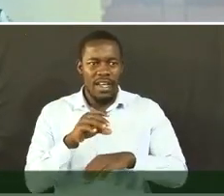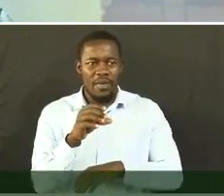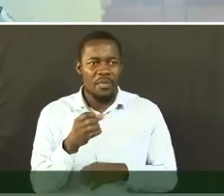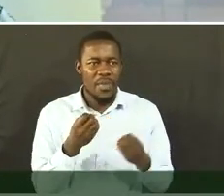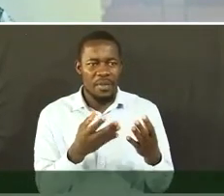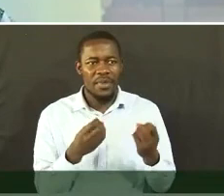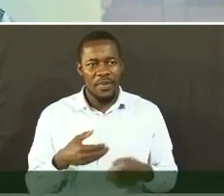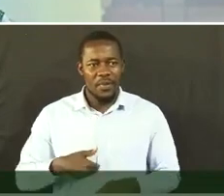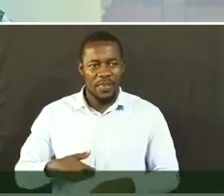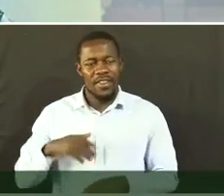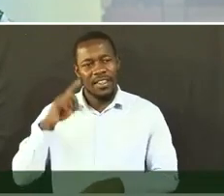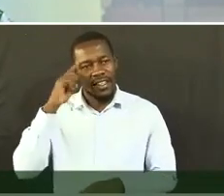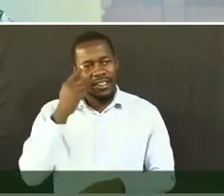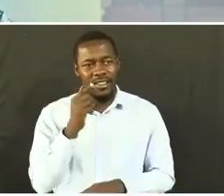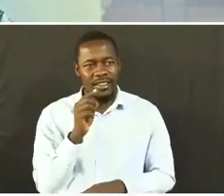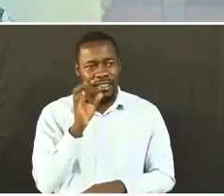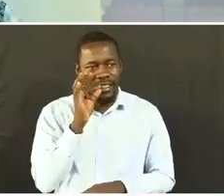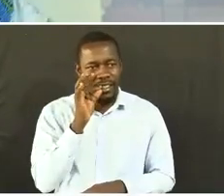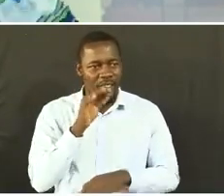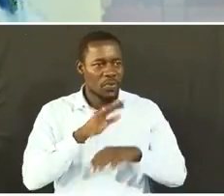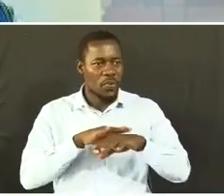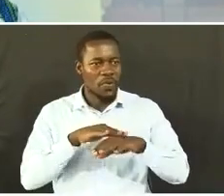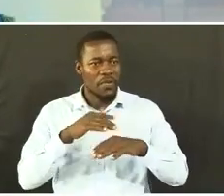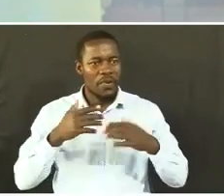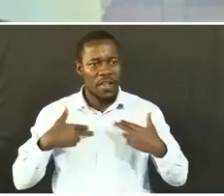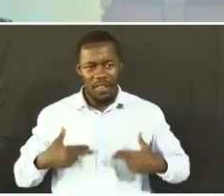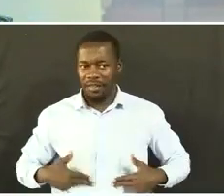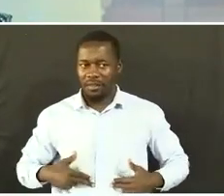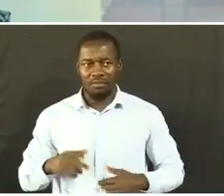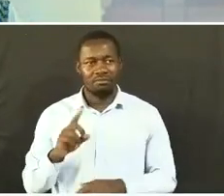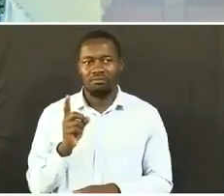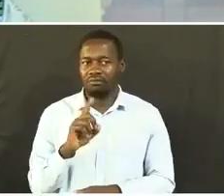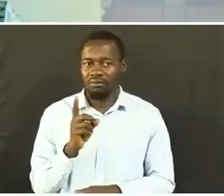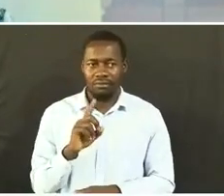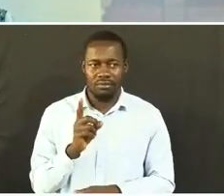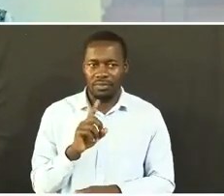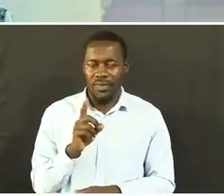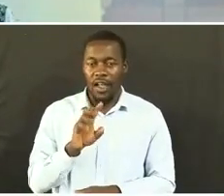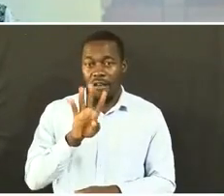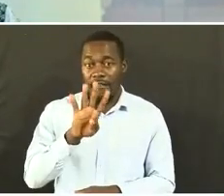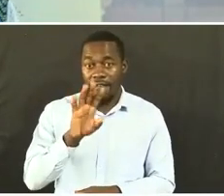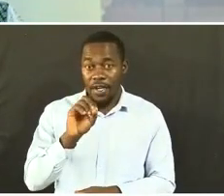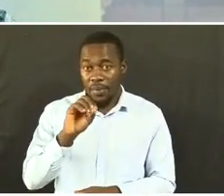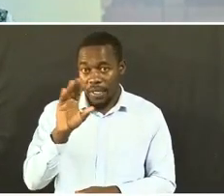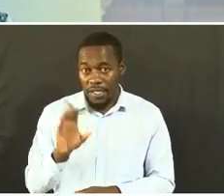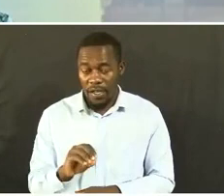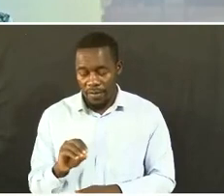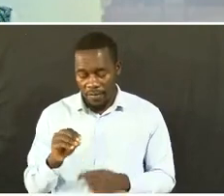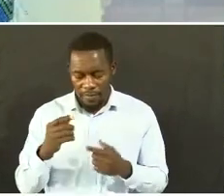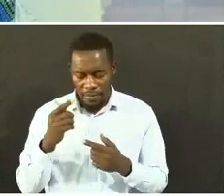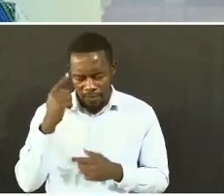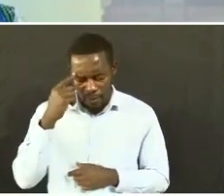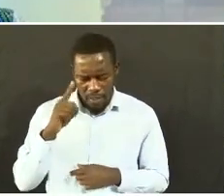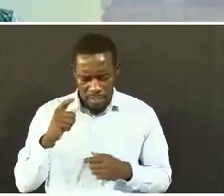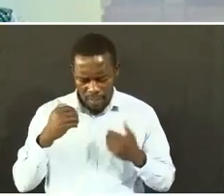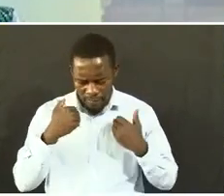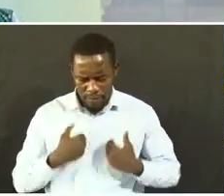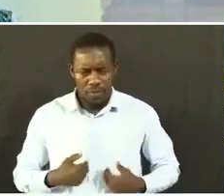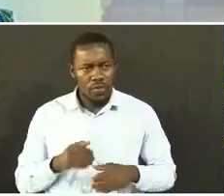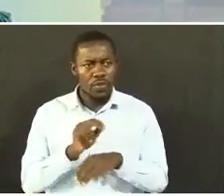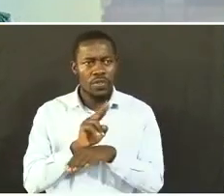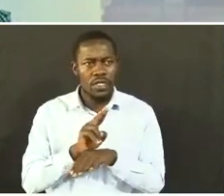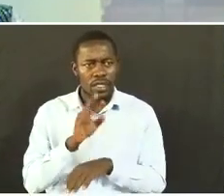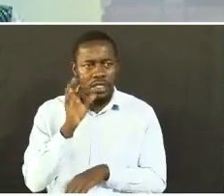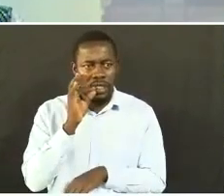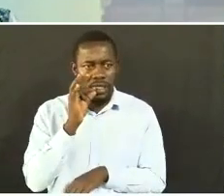perception went down by 40%. In other words, from the previous year, and 40% of those who had been sampled said they didn't think it was a